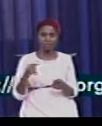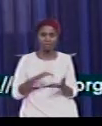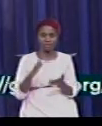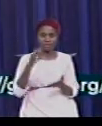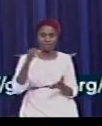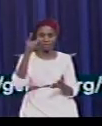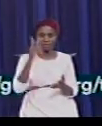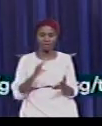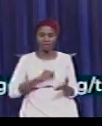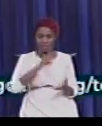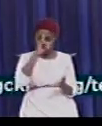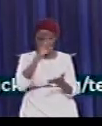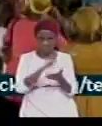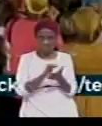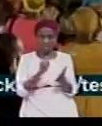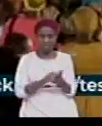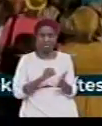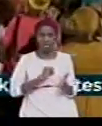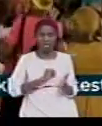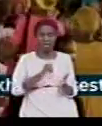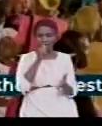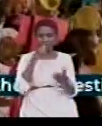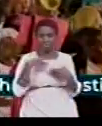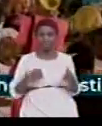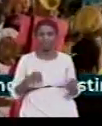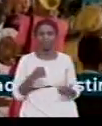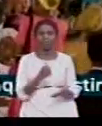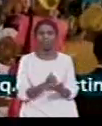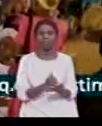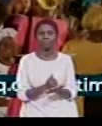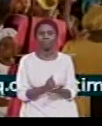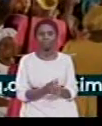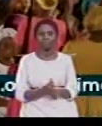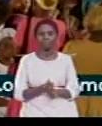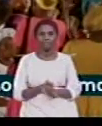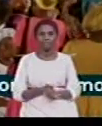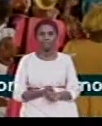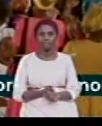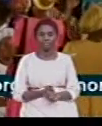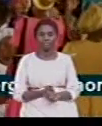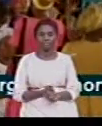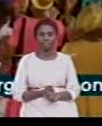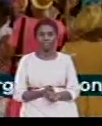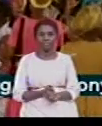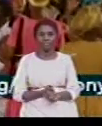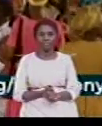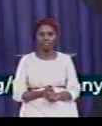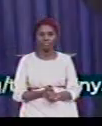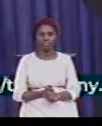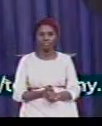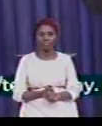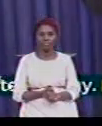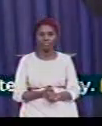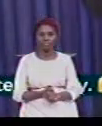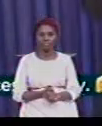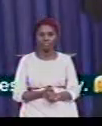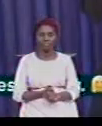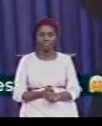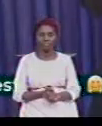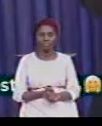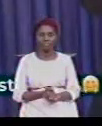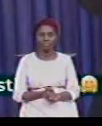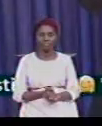Amen. Amen. Yeni aba no be se enfie ensuni ena onya ye mukro a hanu